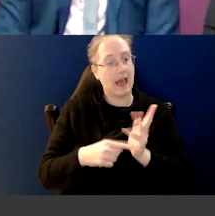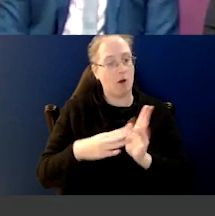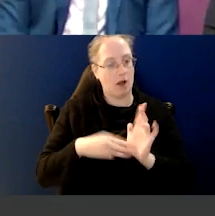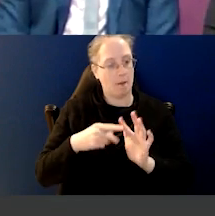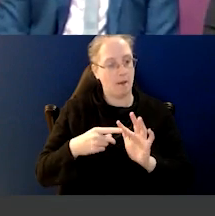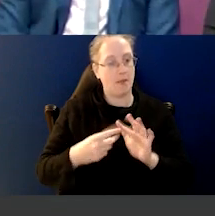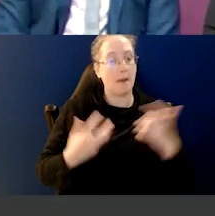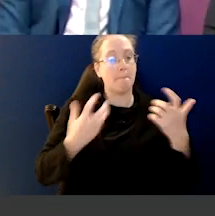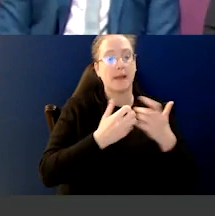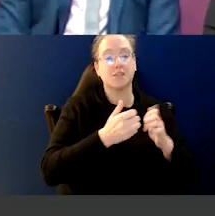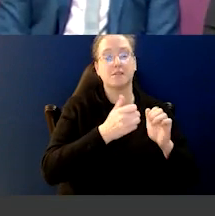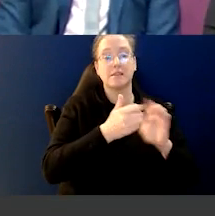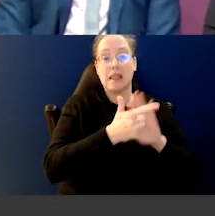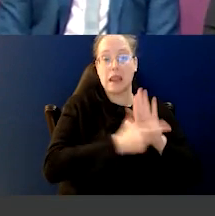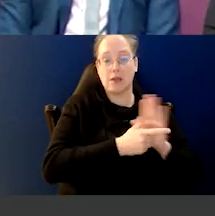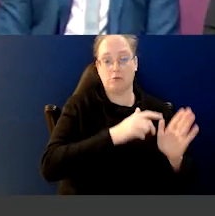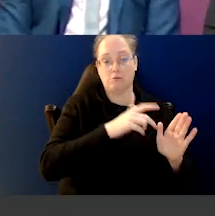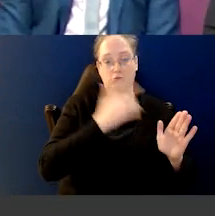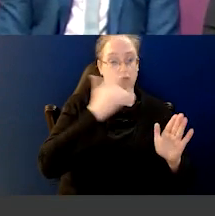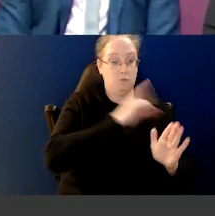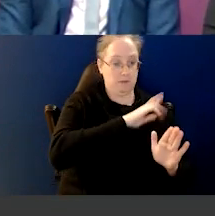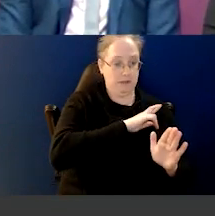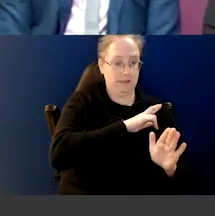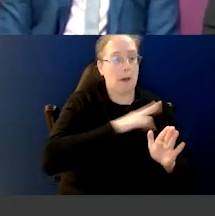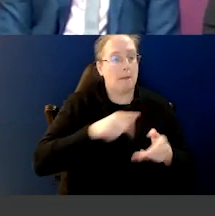responsibilities, but is in terms that most complainants can understand.